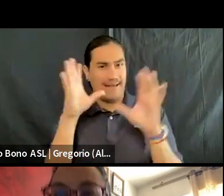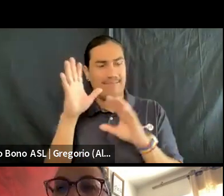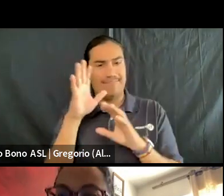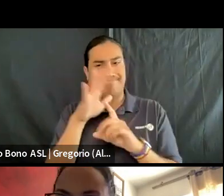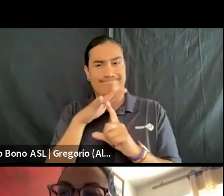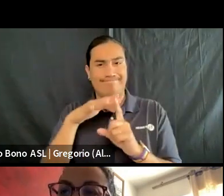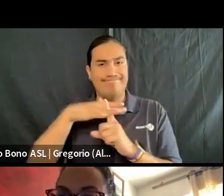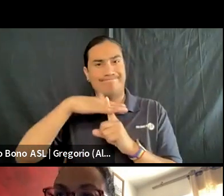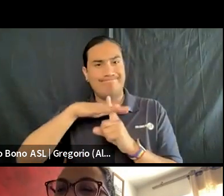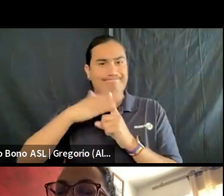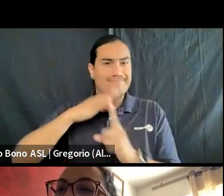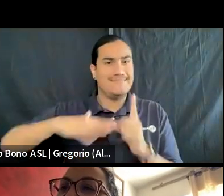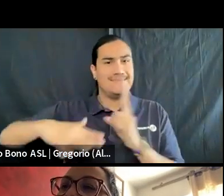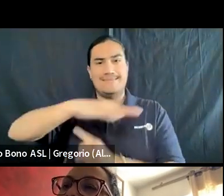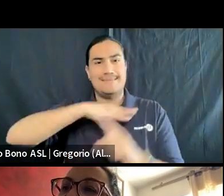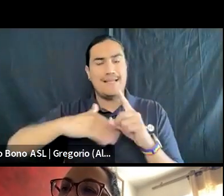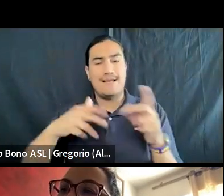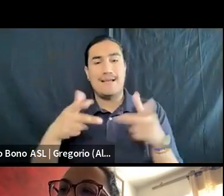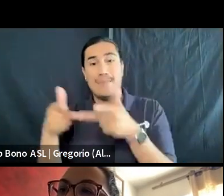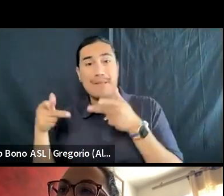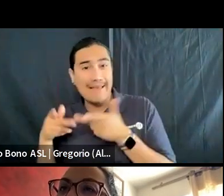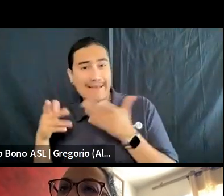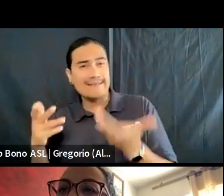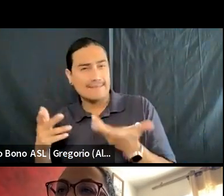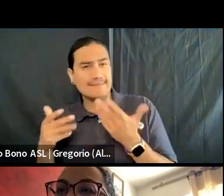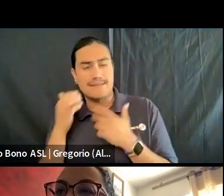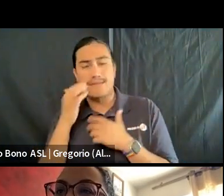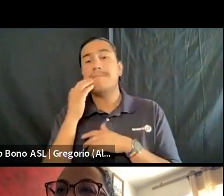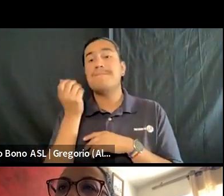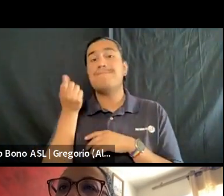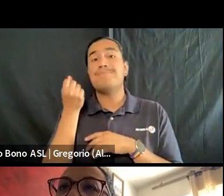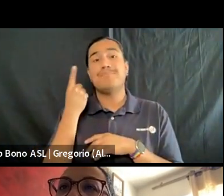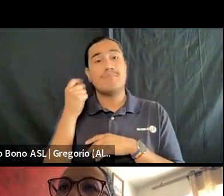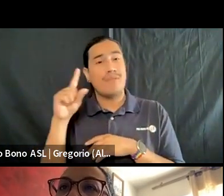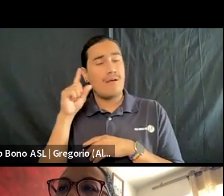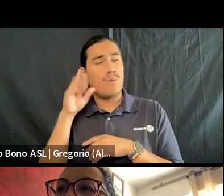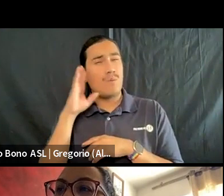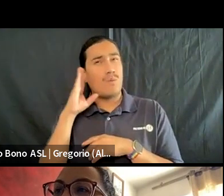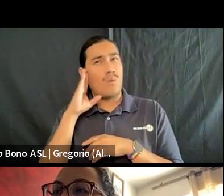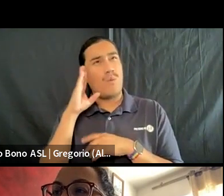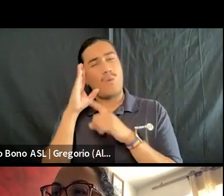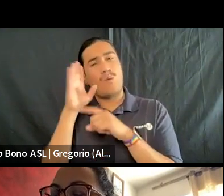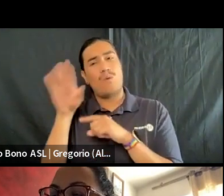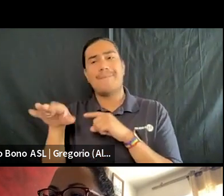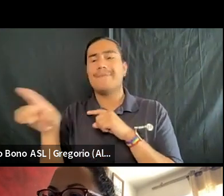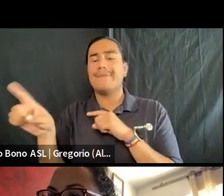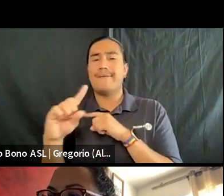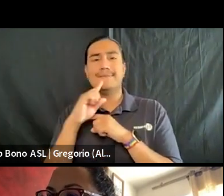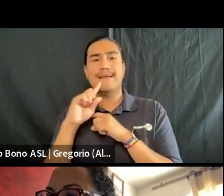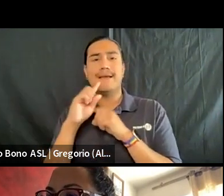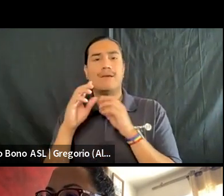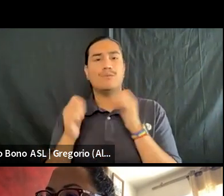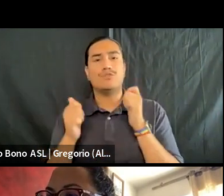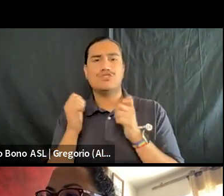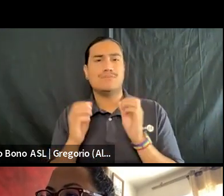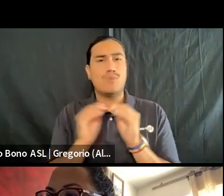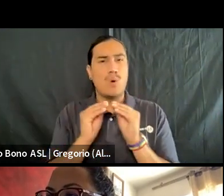a place. Okay, now, I think, you know how they say, what's more important,